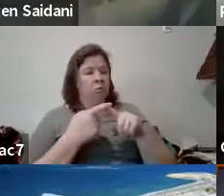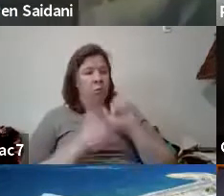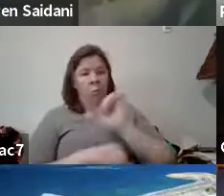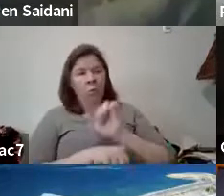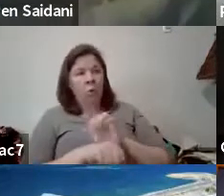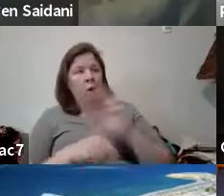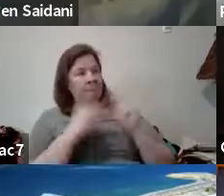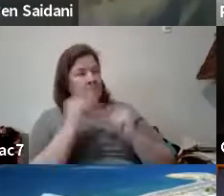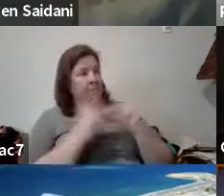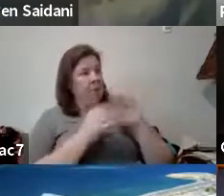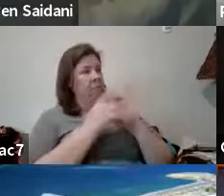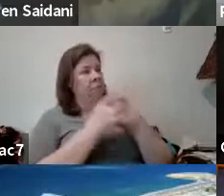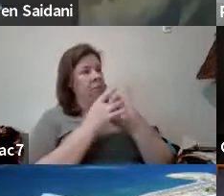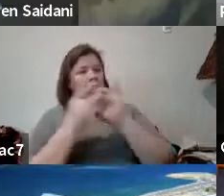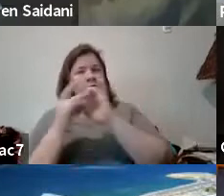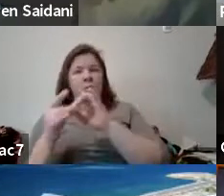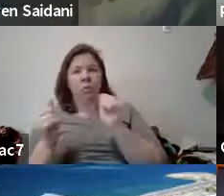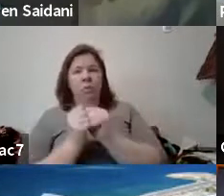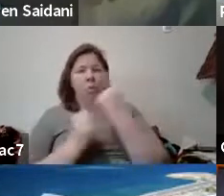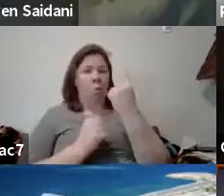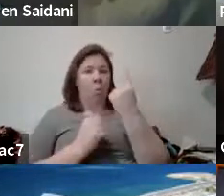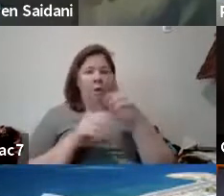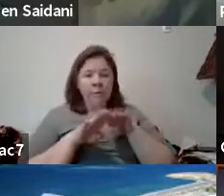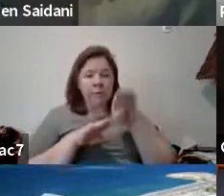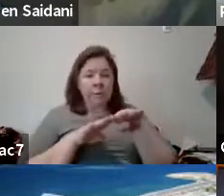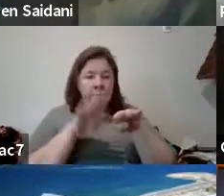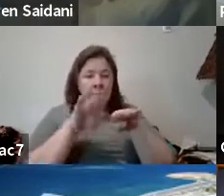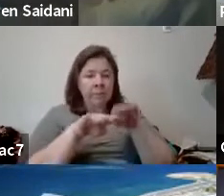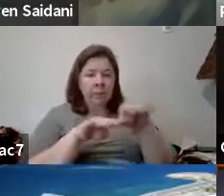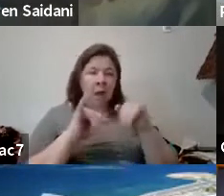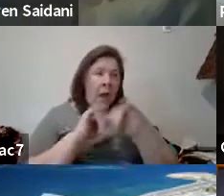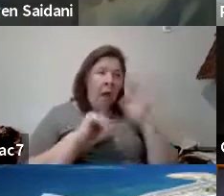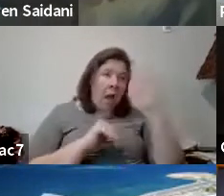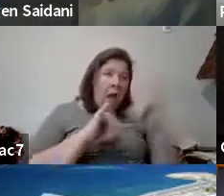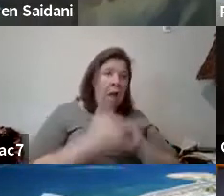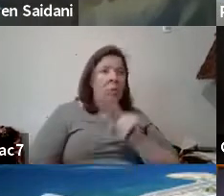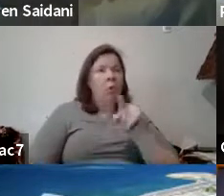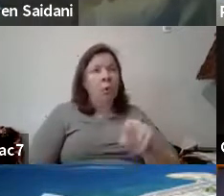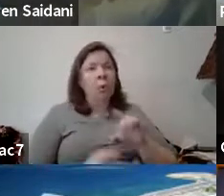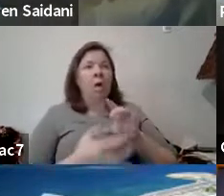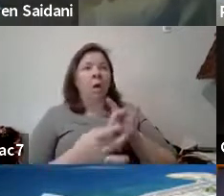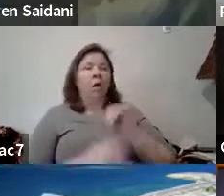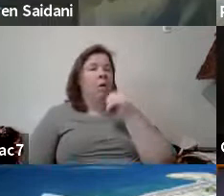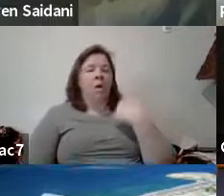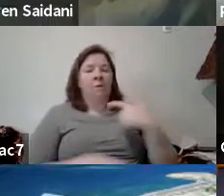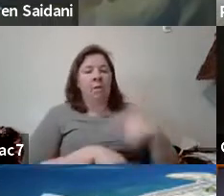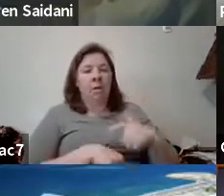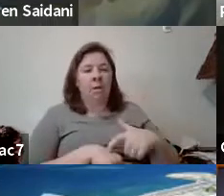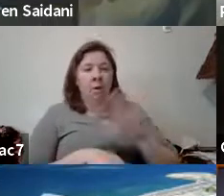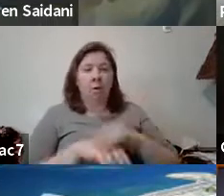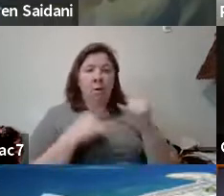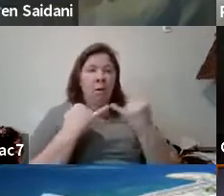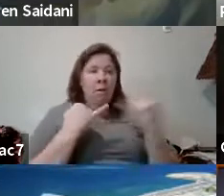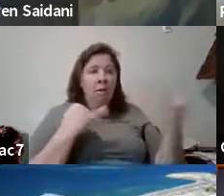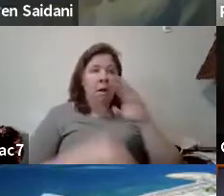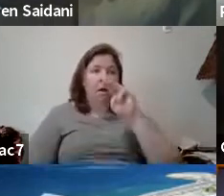on building those relationships one little step at a time. Hi, how are you? I see that you're in online